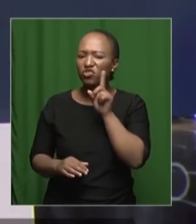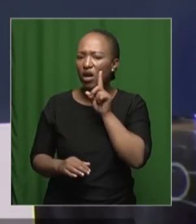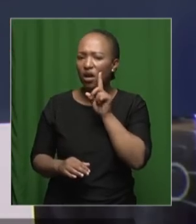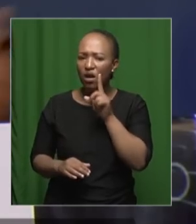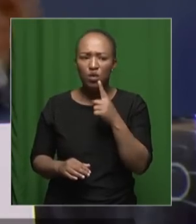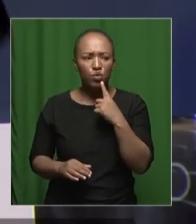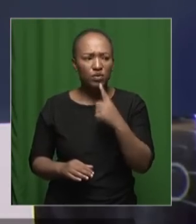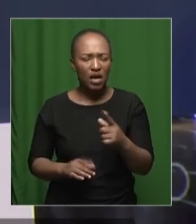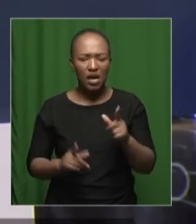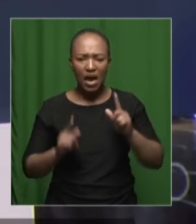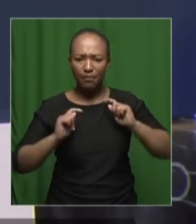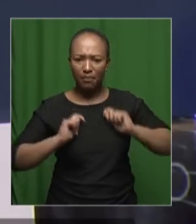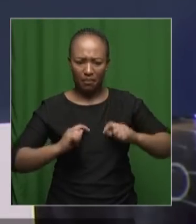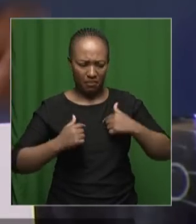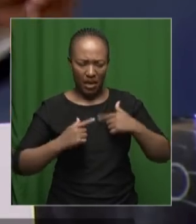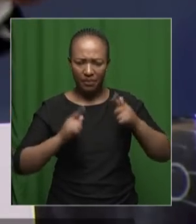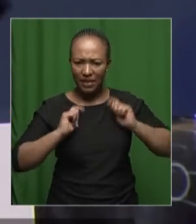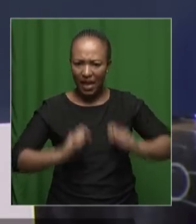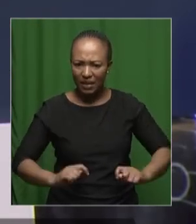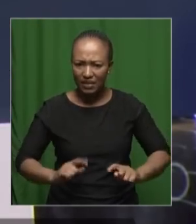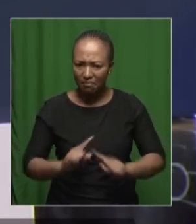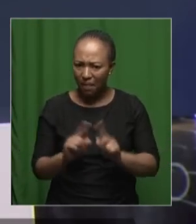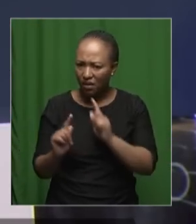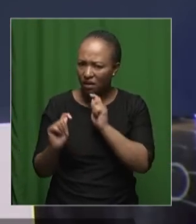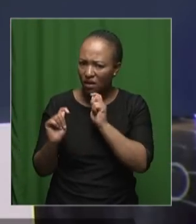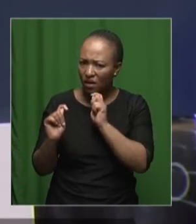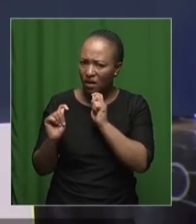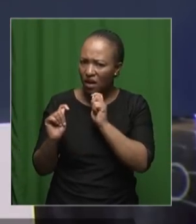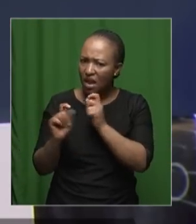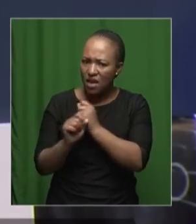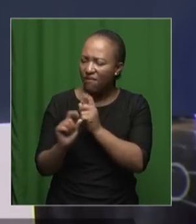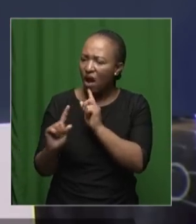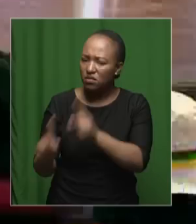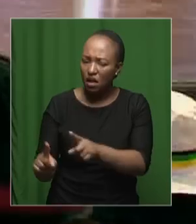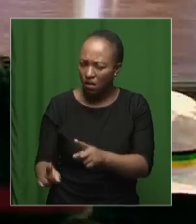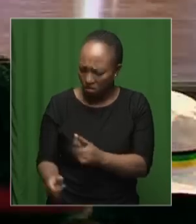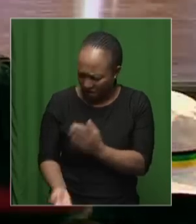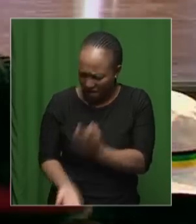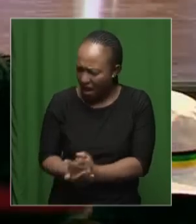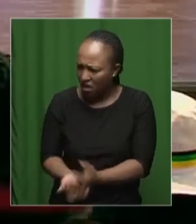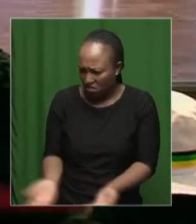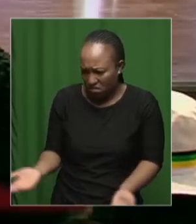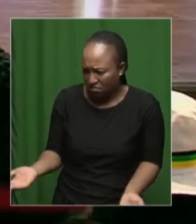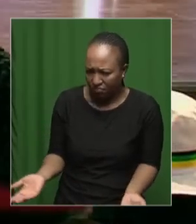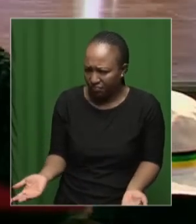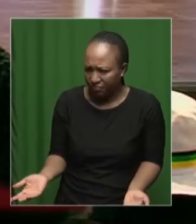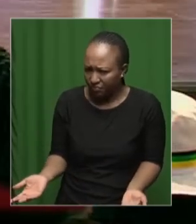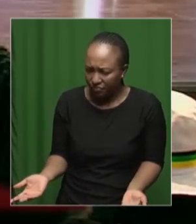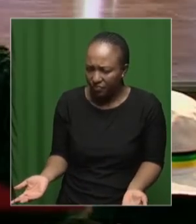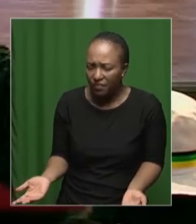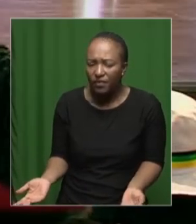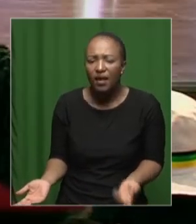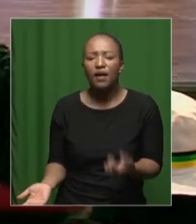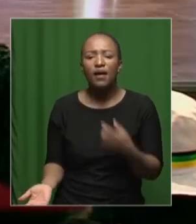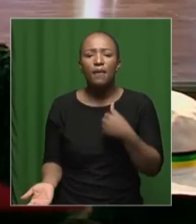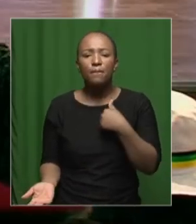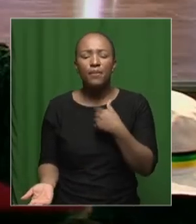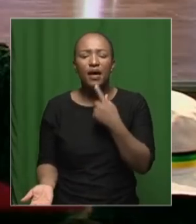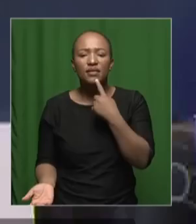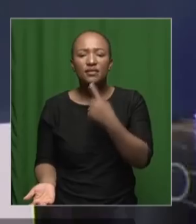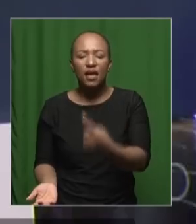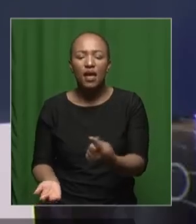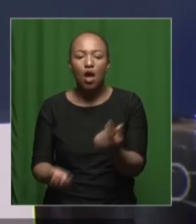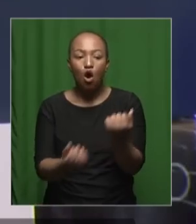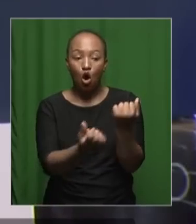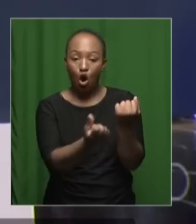that's arrogant, instead of answering to this. These are facts. These are facts. And they are facts which come from a court